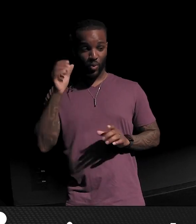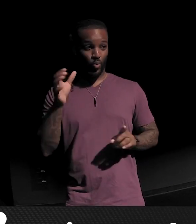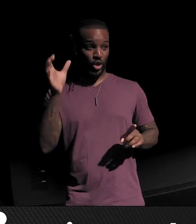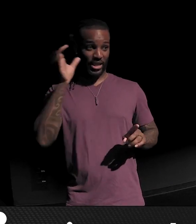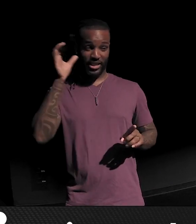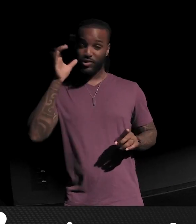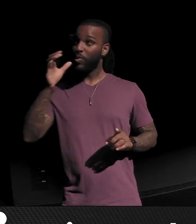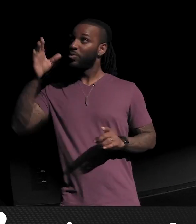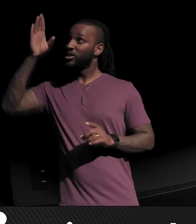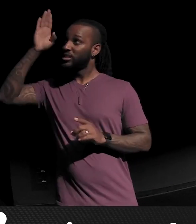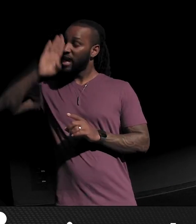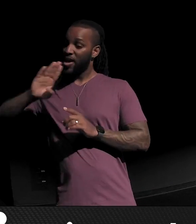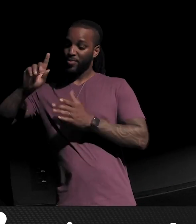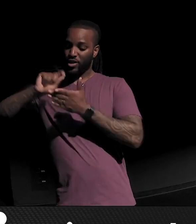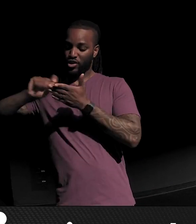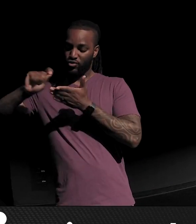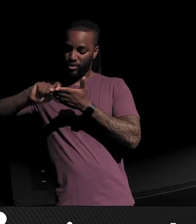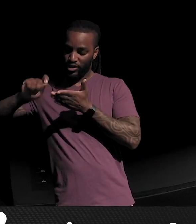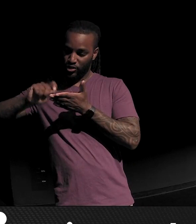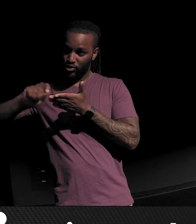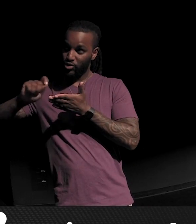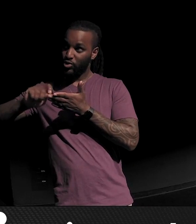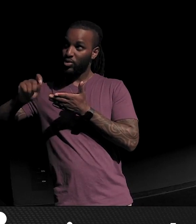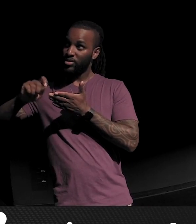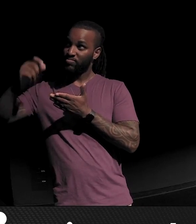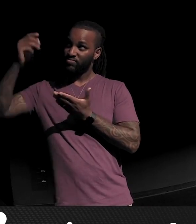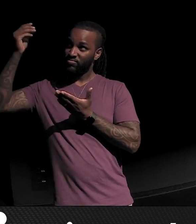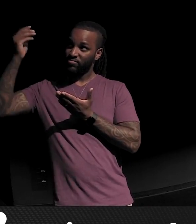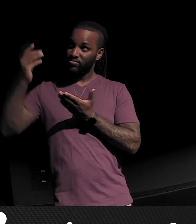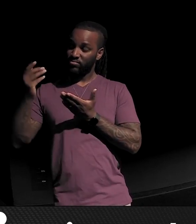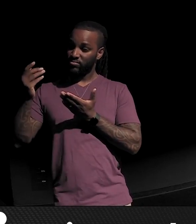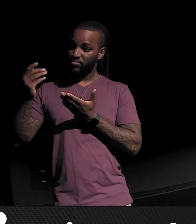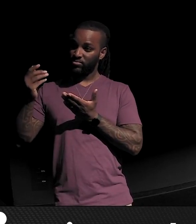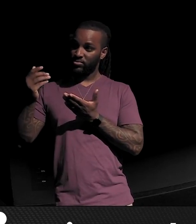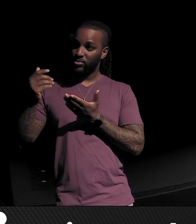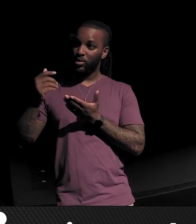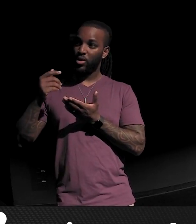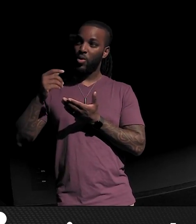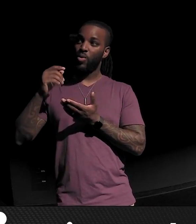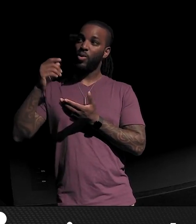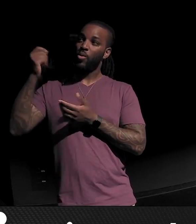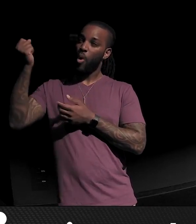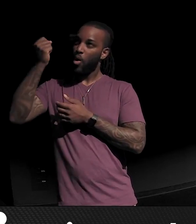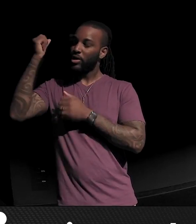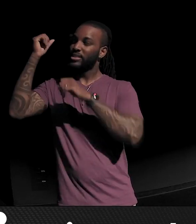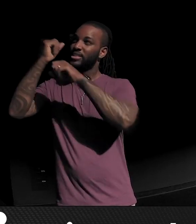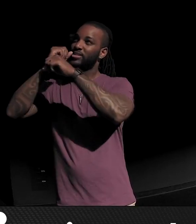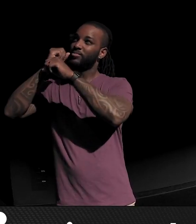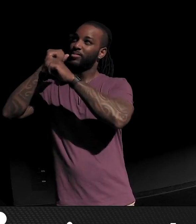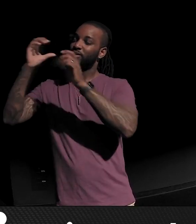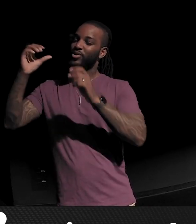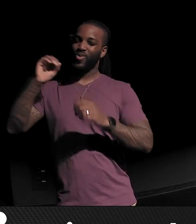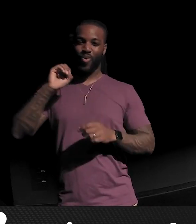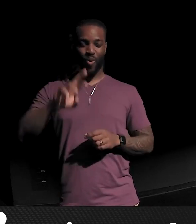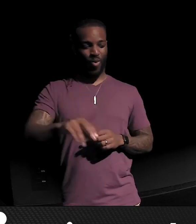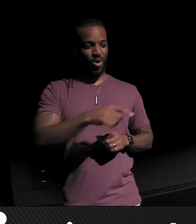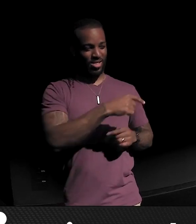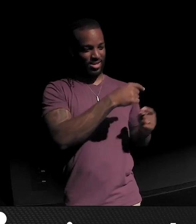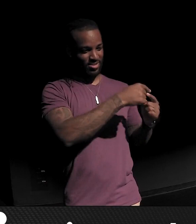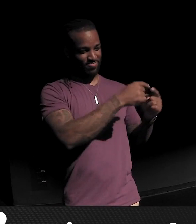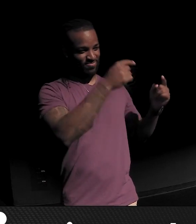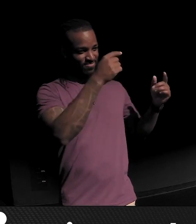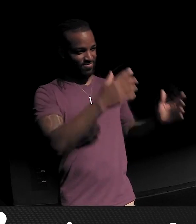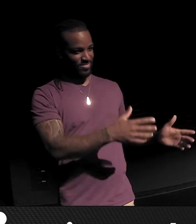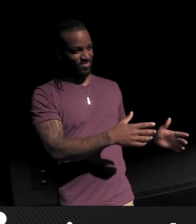has written to us, the Ancient of Days? Are we going to hold on to these word pictures? Are we going to let the sounds of an enemy who has